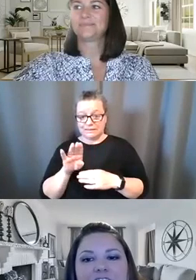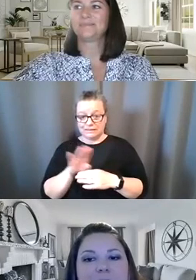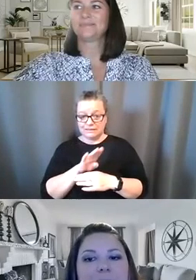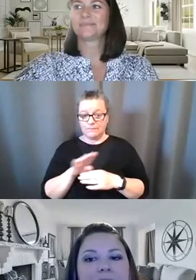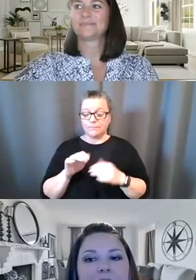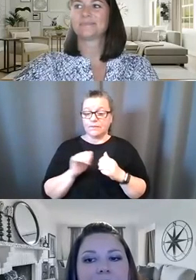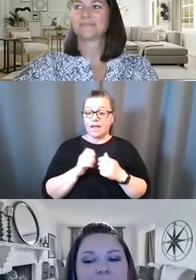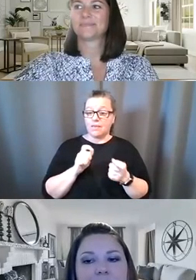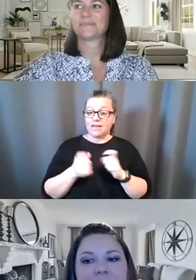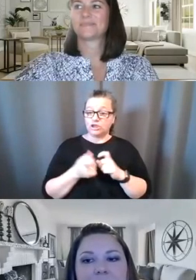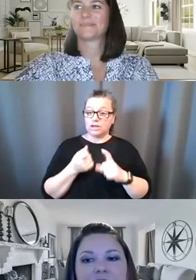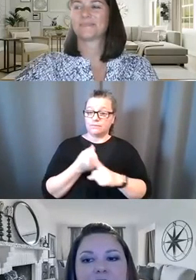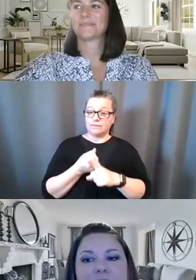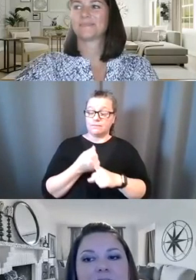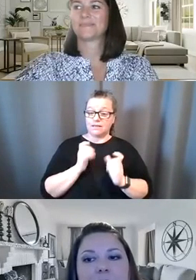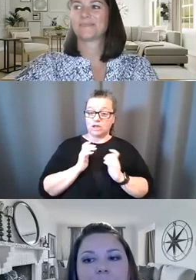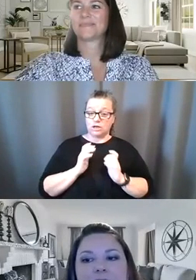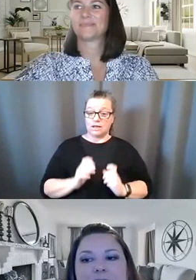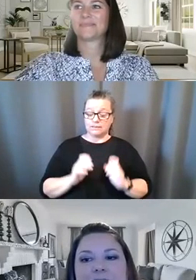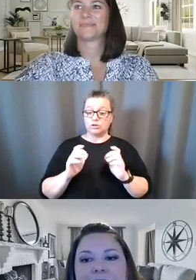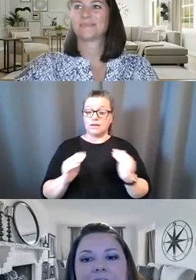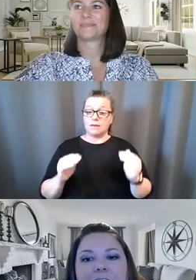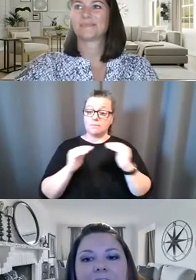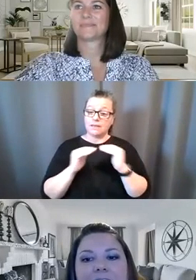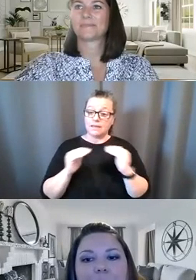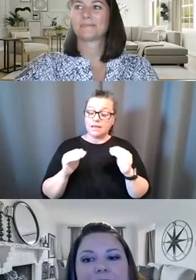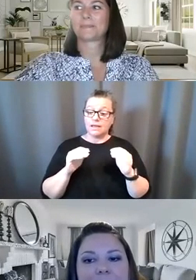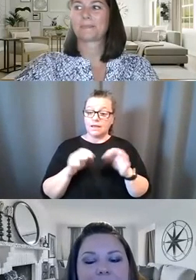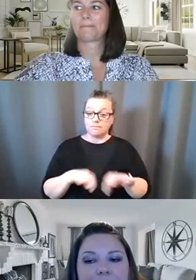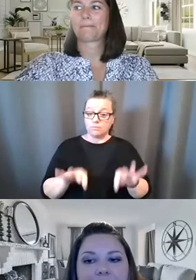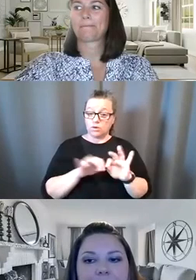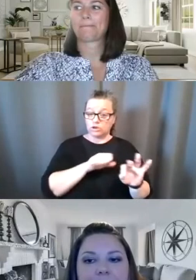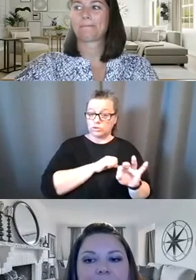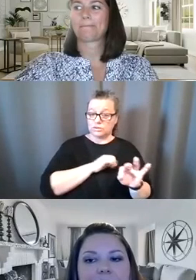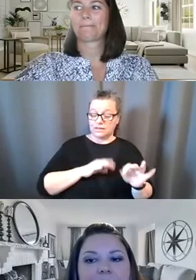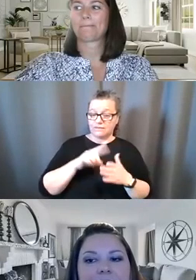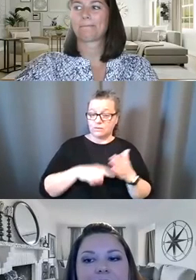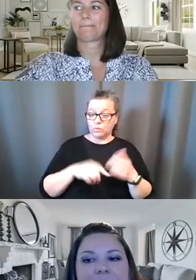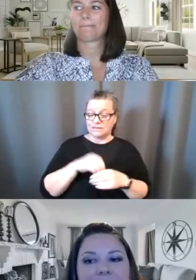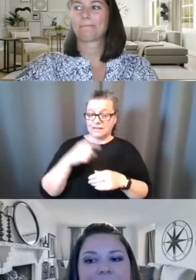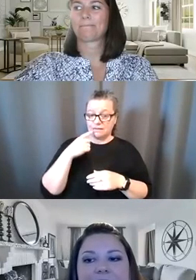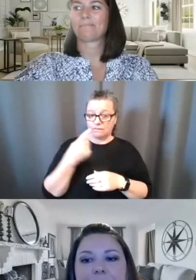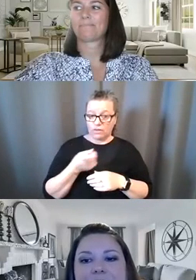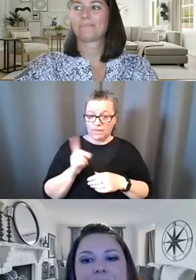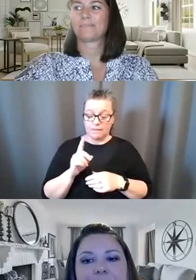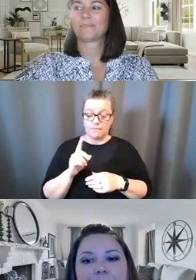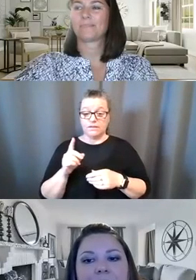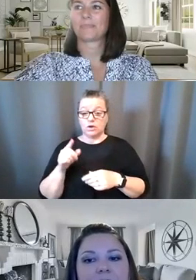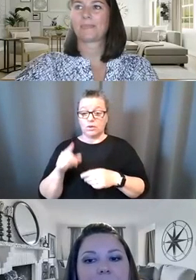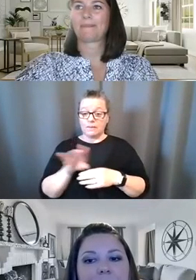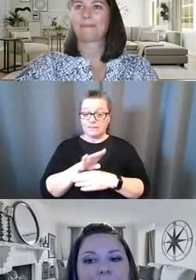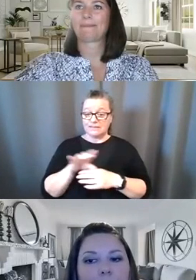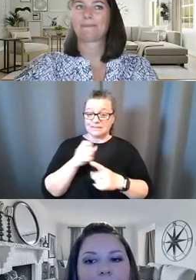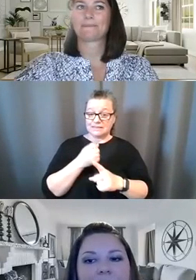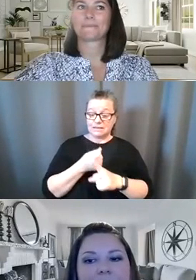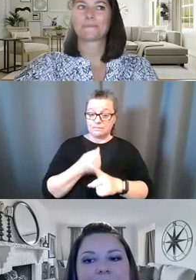the change impacts our customers can be just as important to staff as what's in it for them. In this case, the business impact,